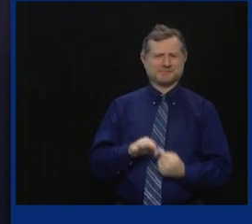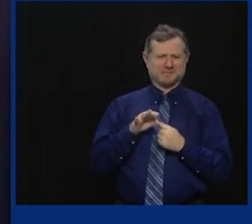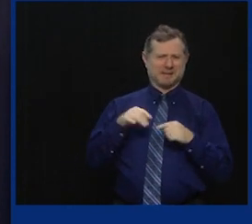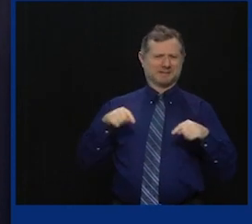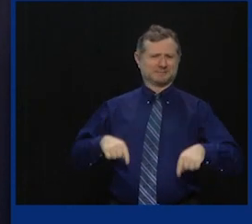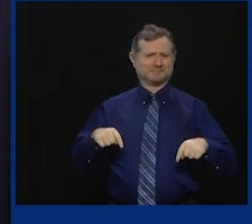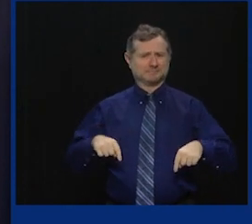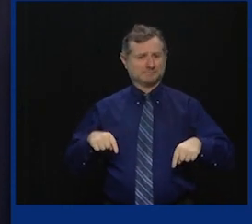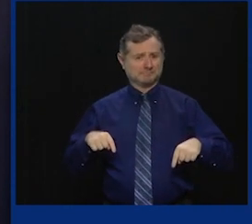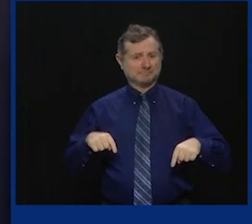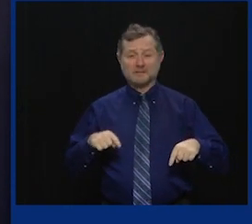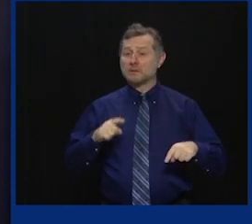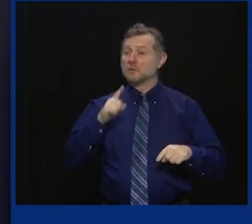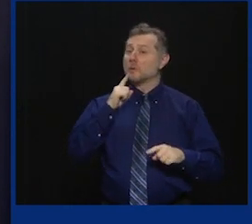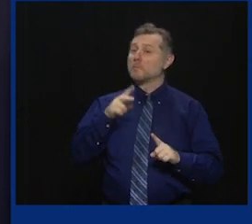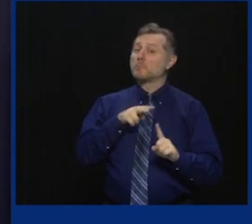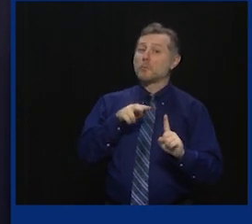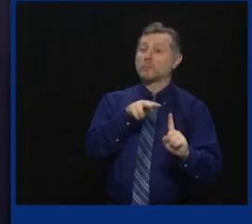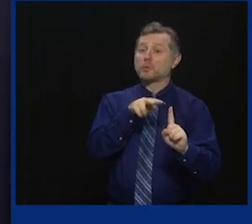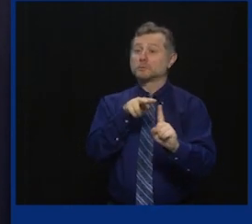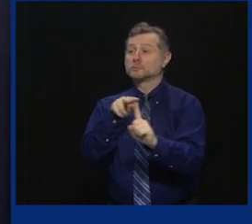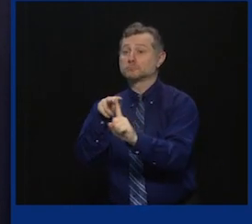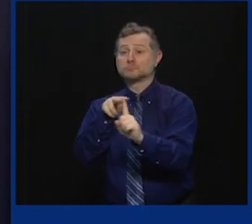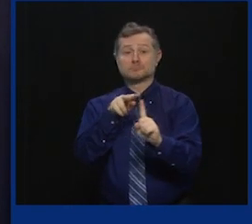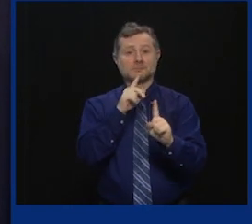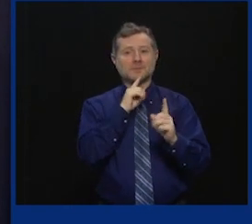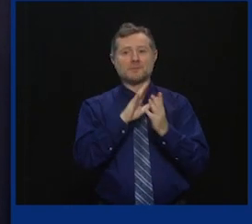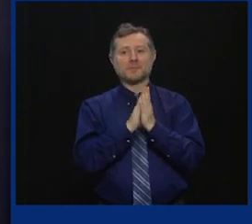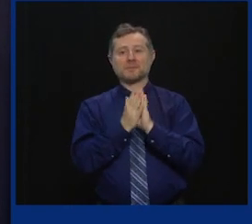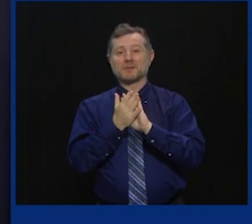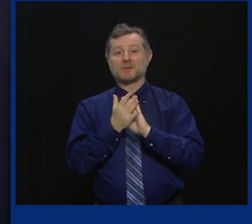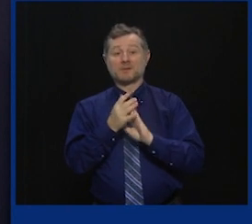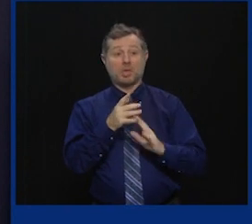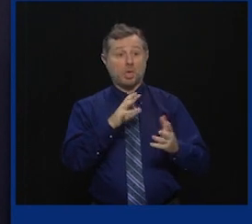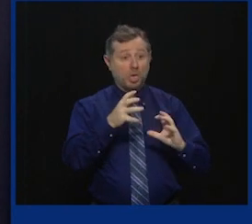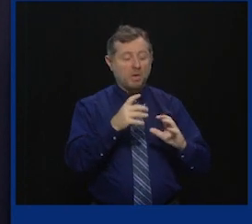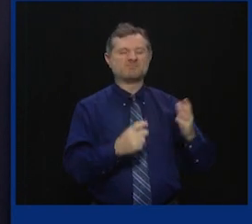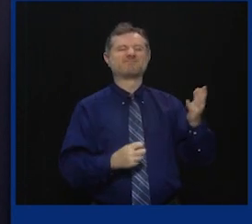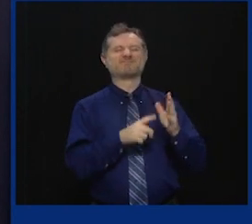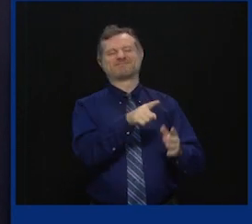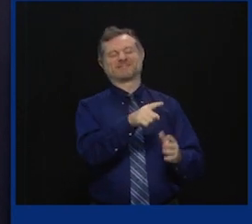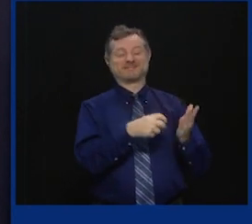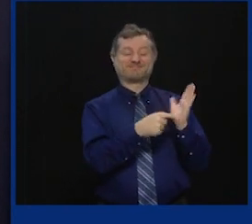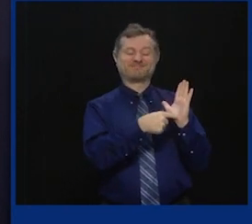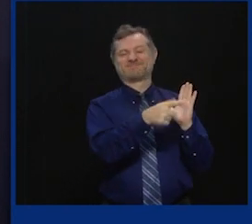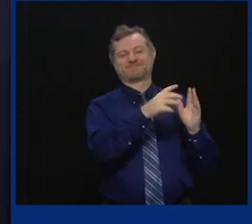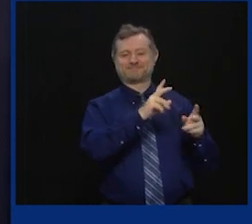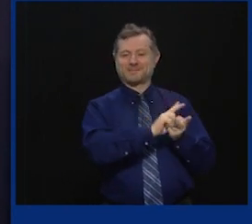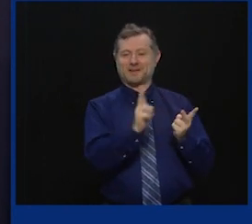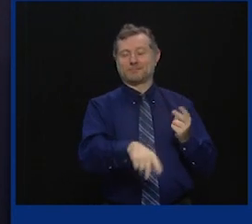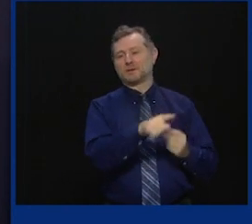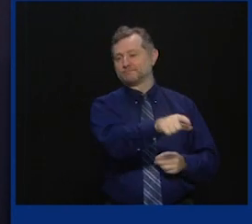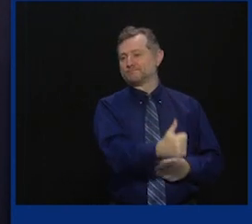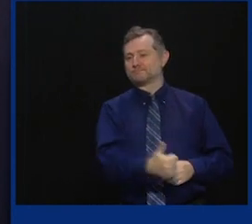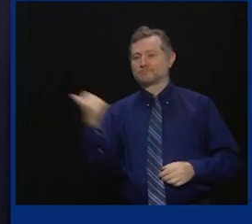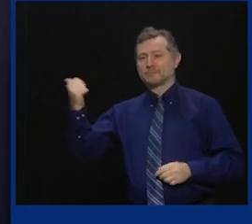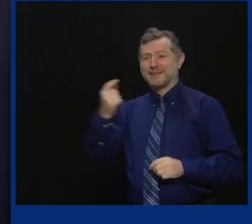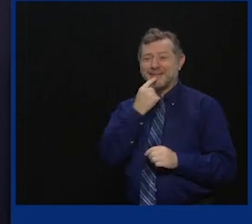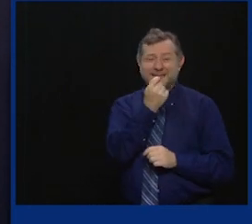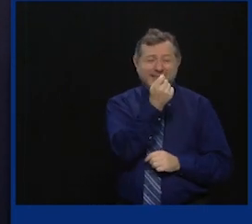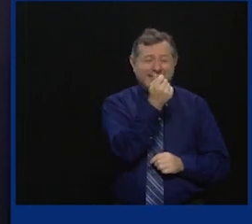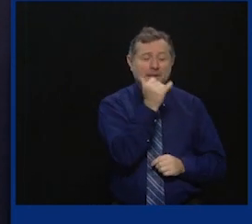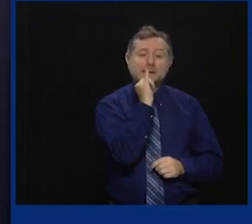parole becomes a ticket back into jail because of very technical violations. Someone was caught with a drink